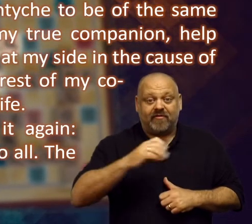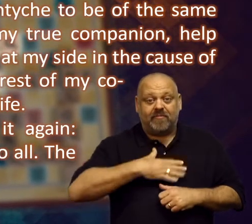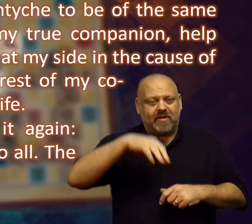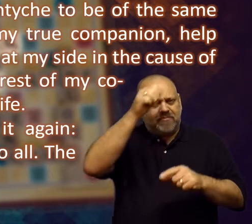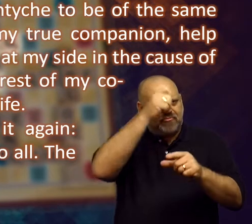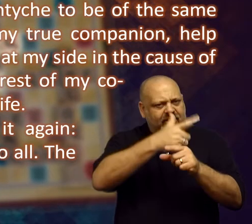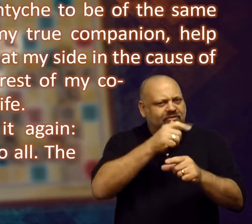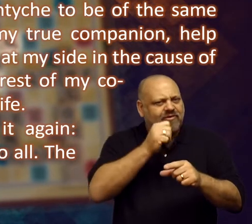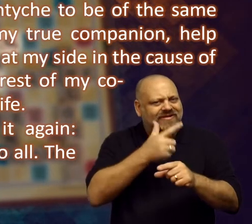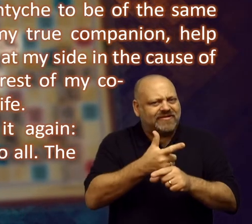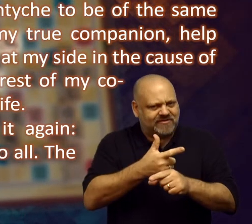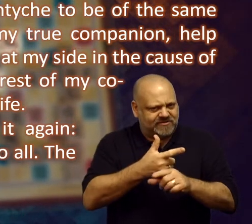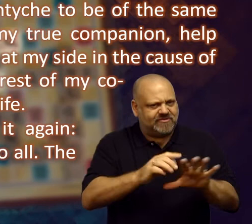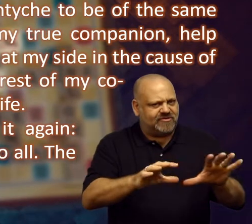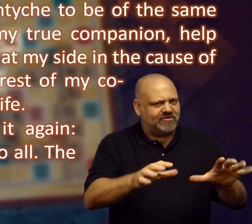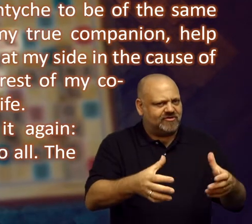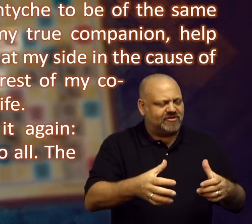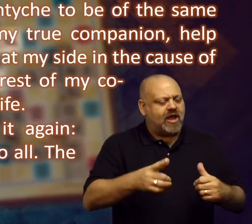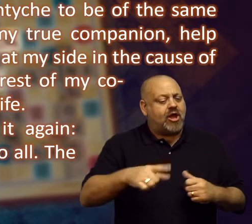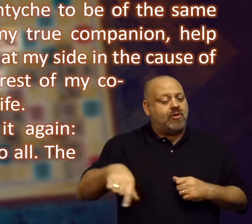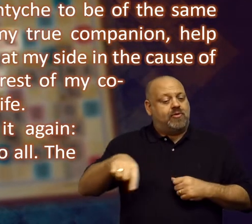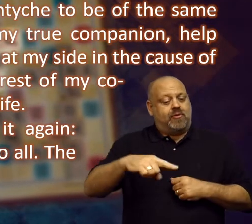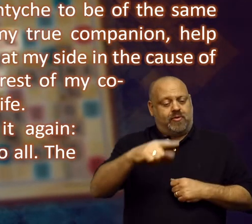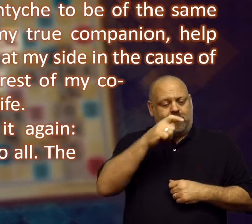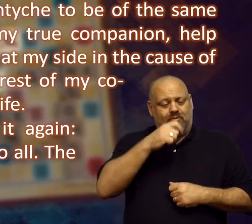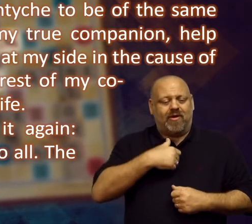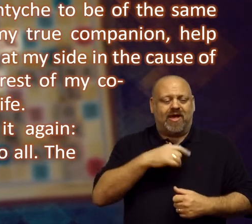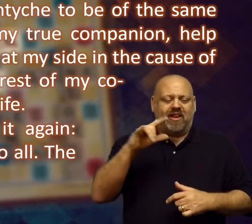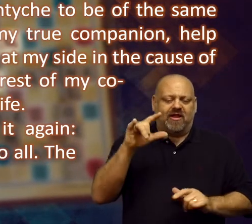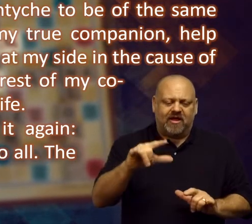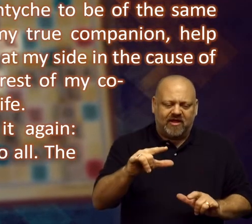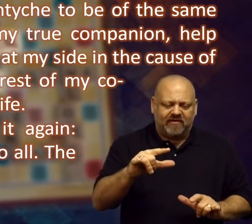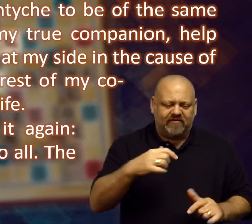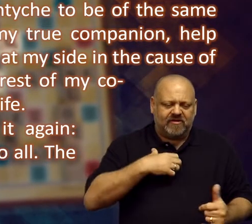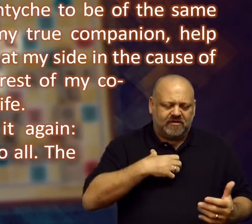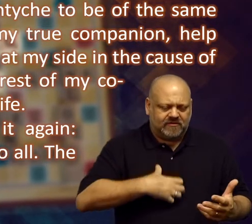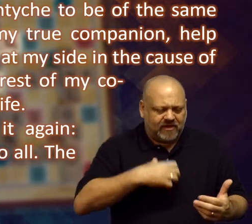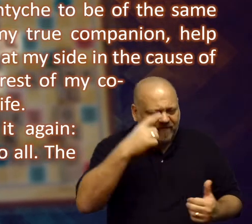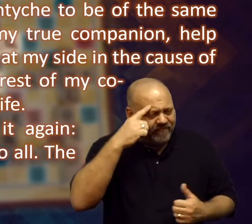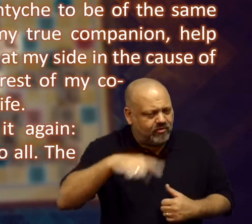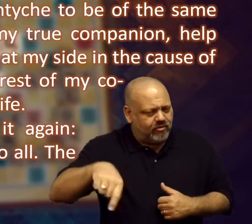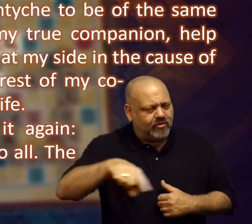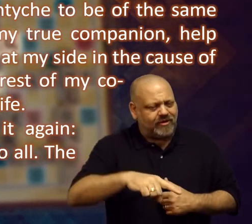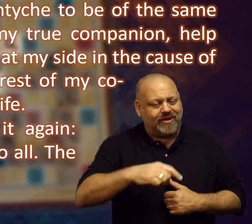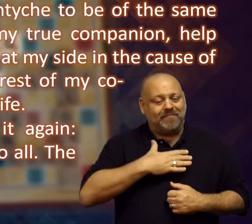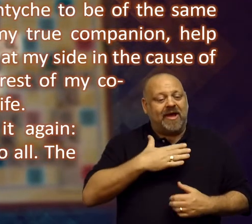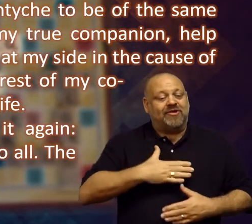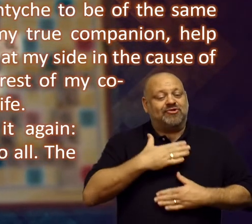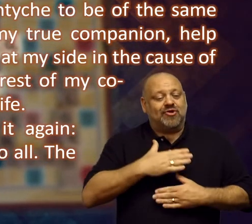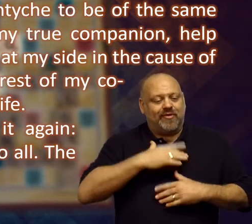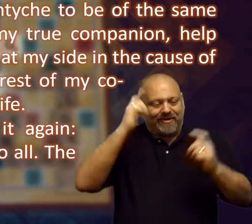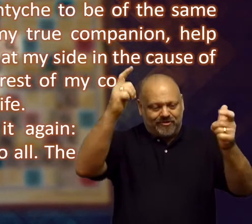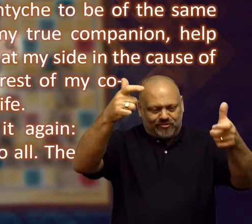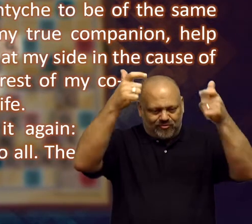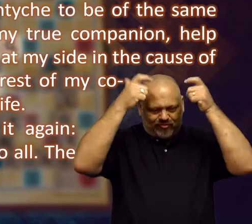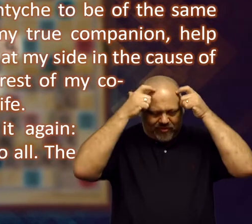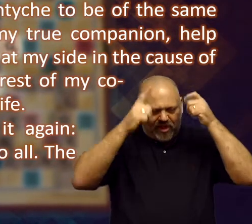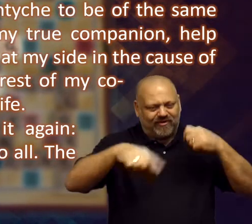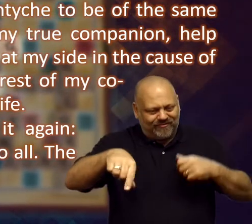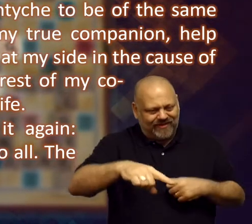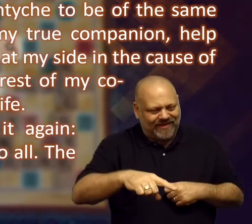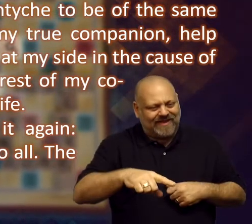Therefore, my brothers and sisters, you whom I love and long for, my joy and